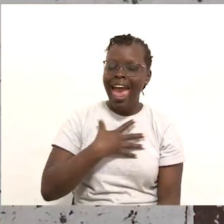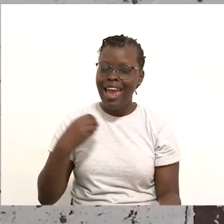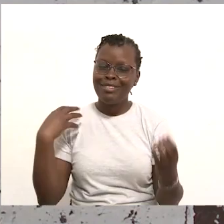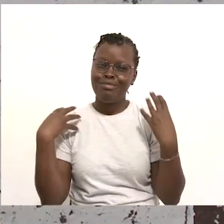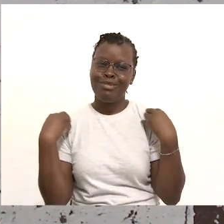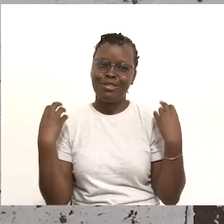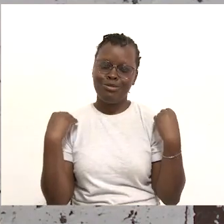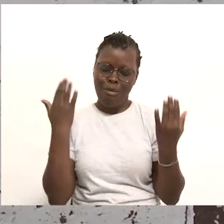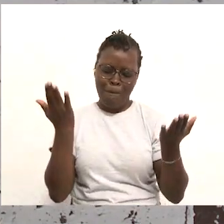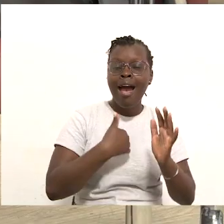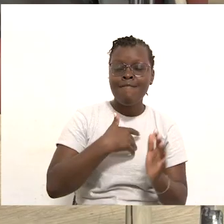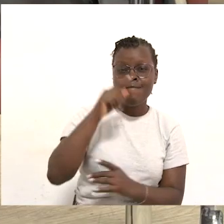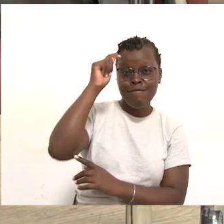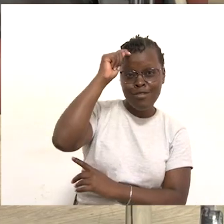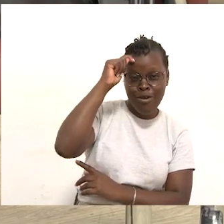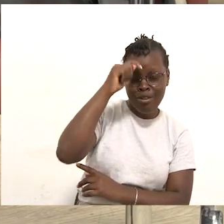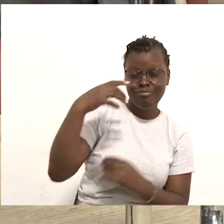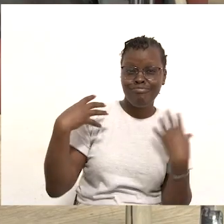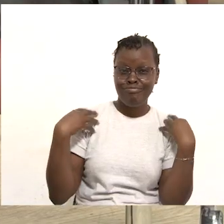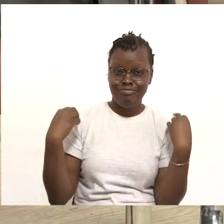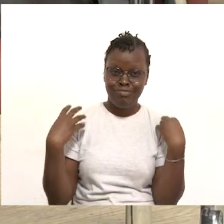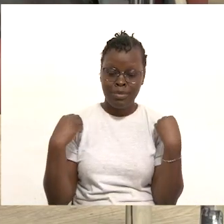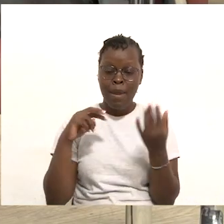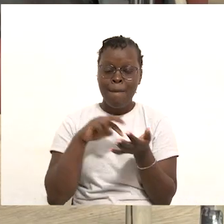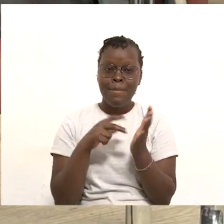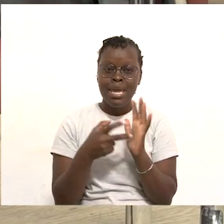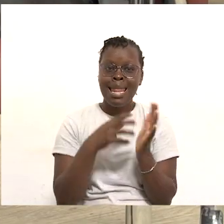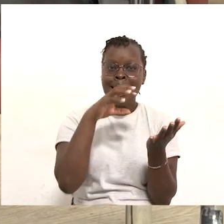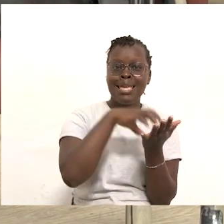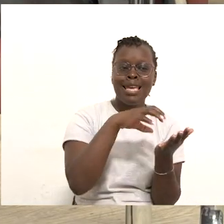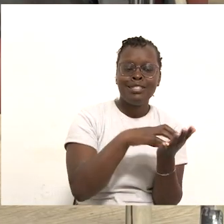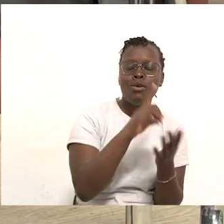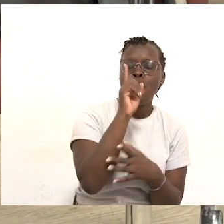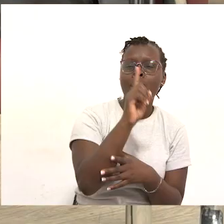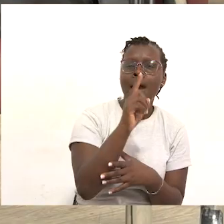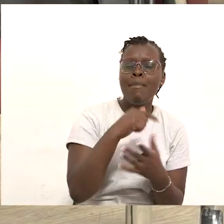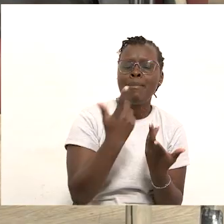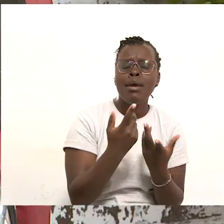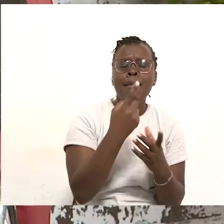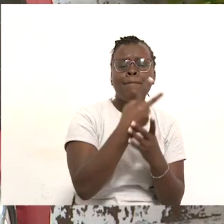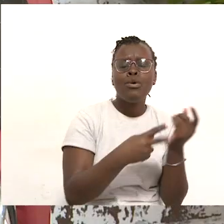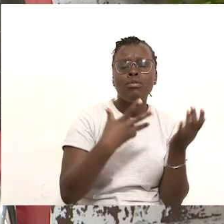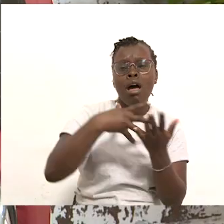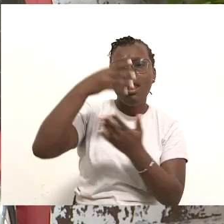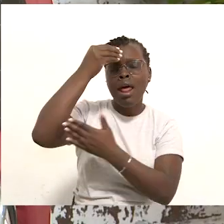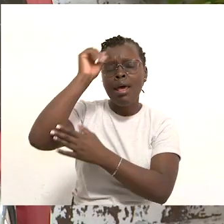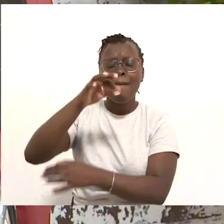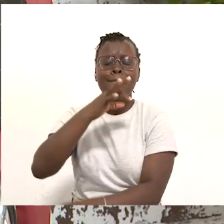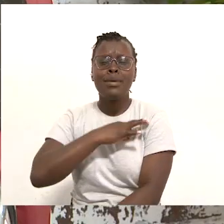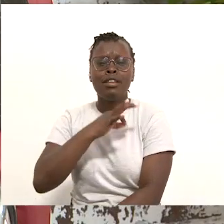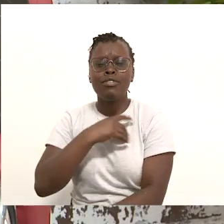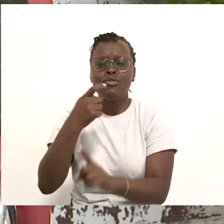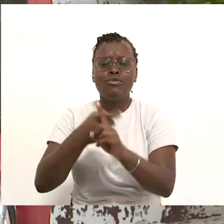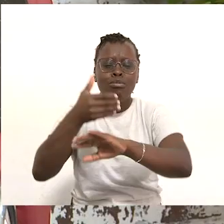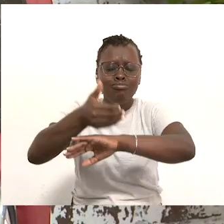depth in education. And the gains are, number one is interdisciplinary learning, whereby learners can benefit from a